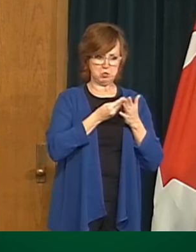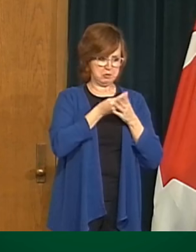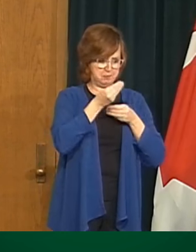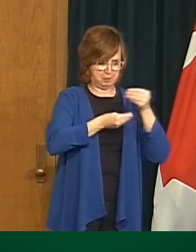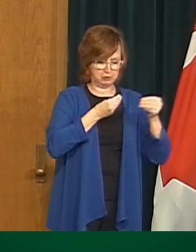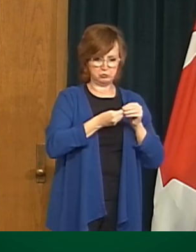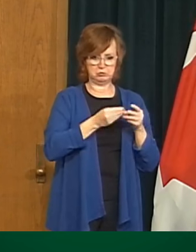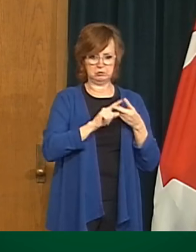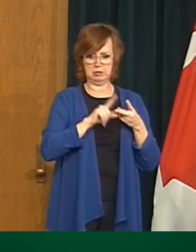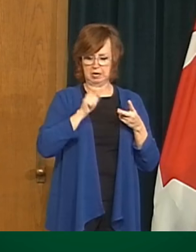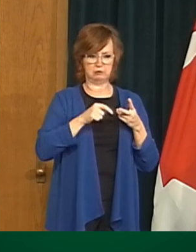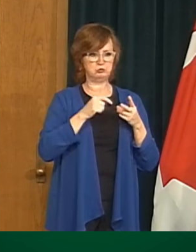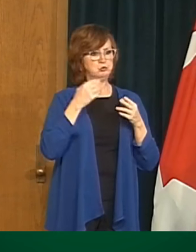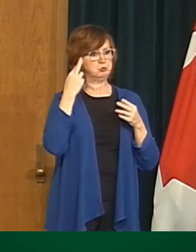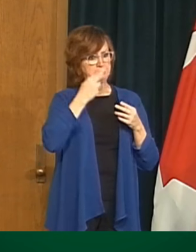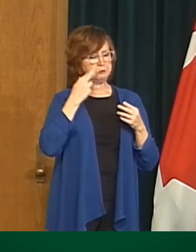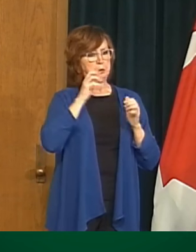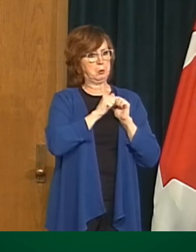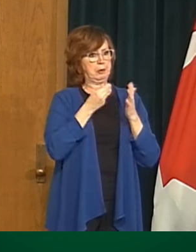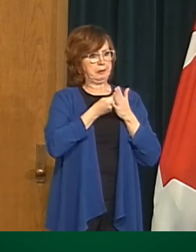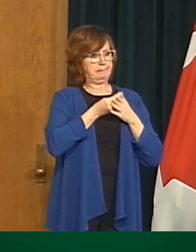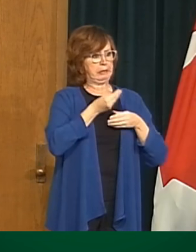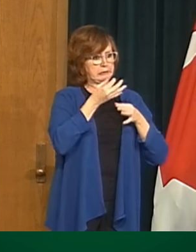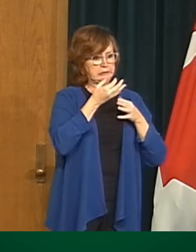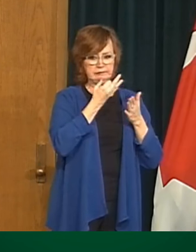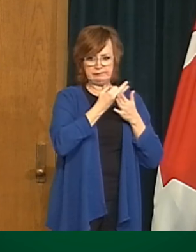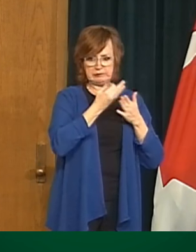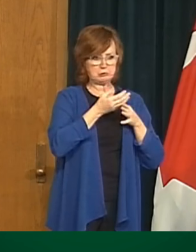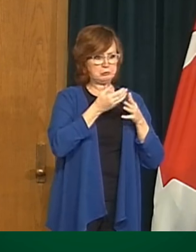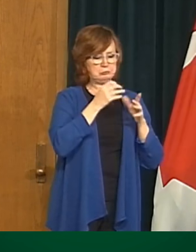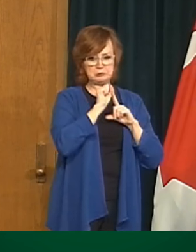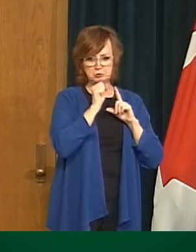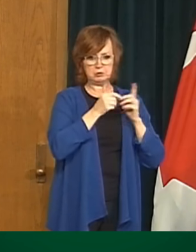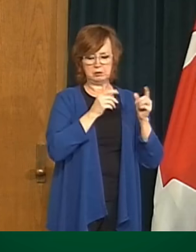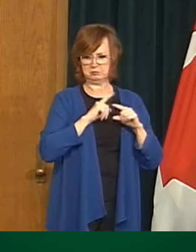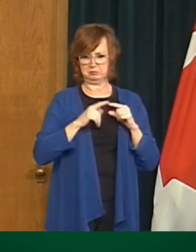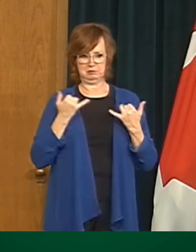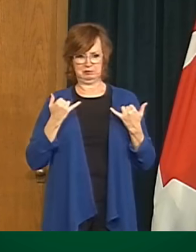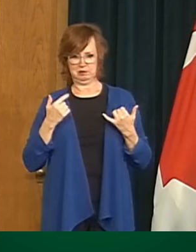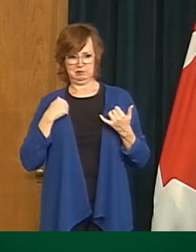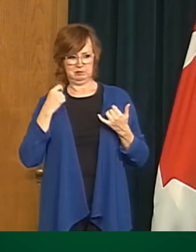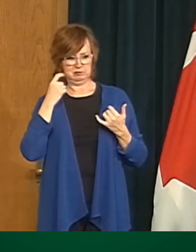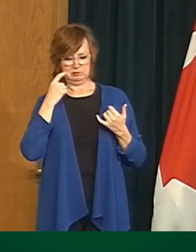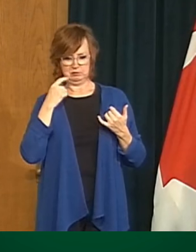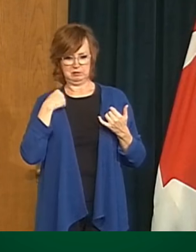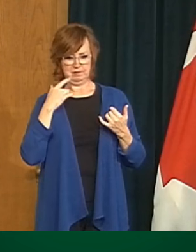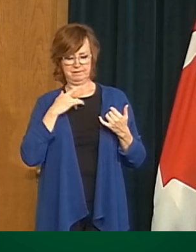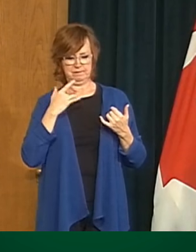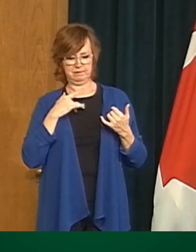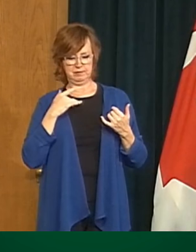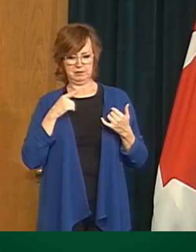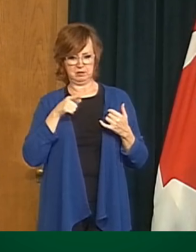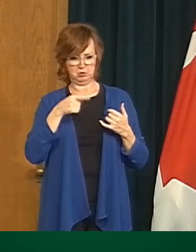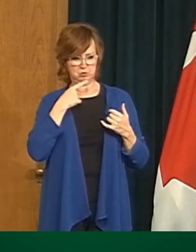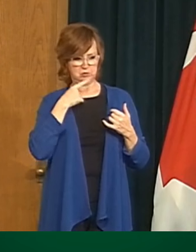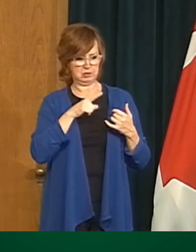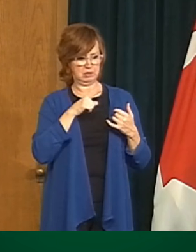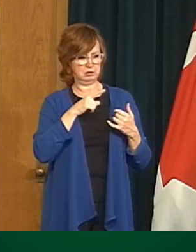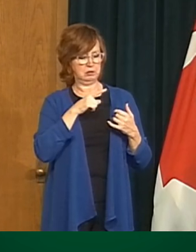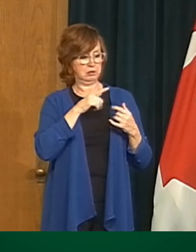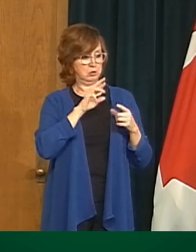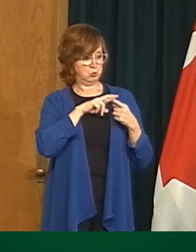how telling the city of Regina and Saskatoon that they have to spend